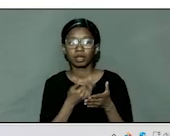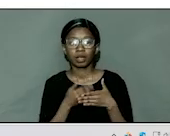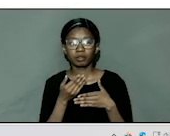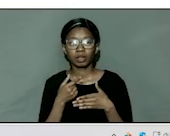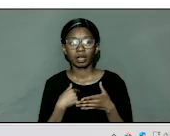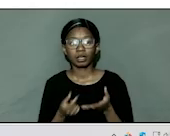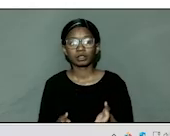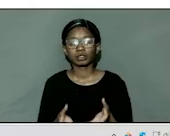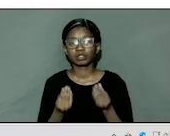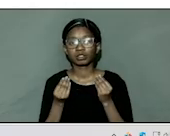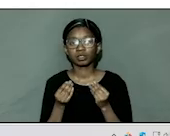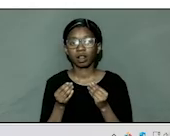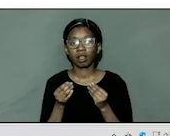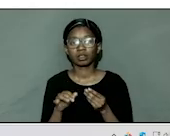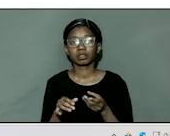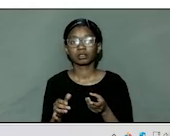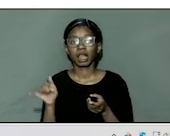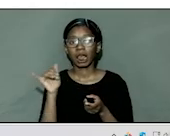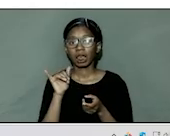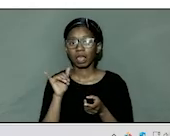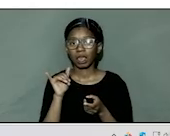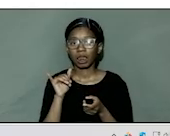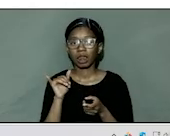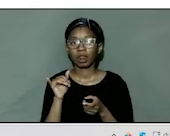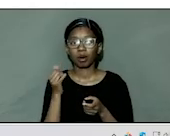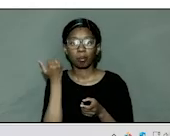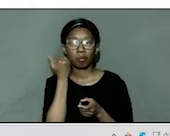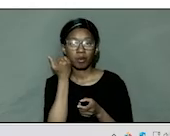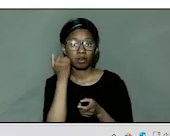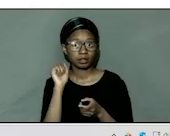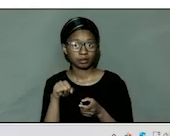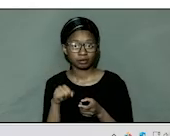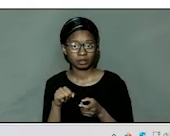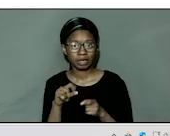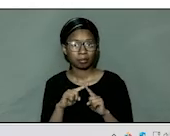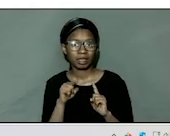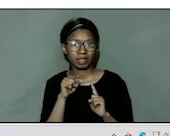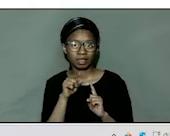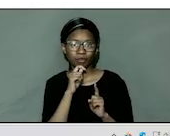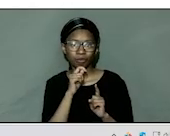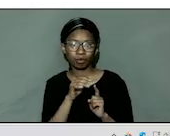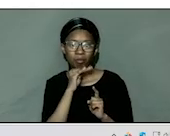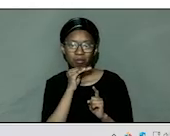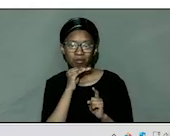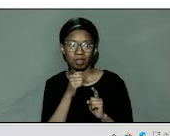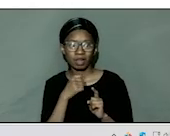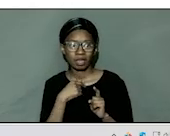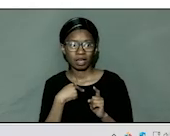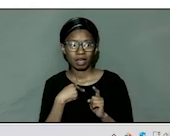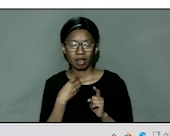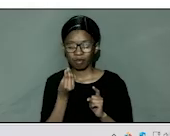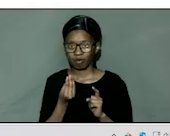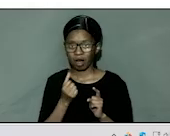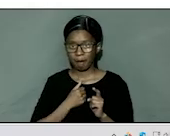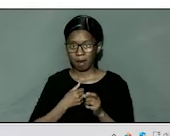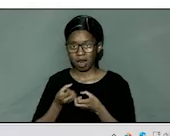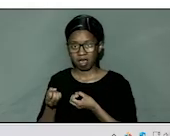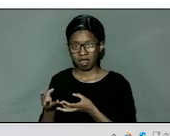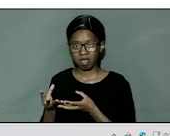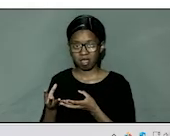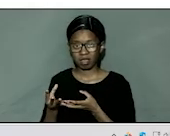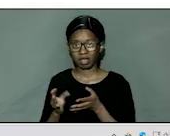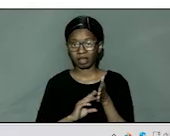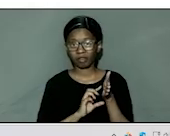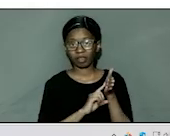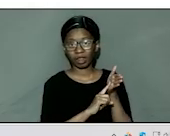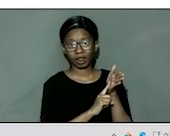bone. I give. Does that mean that I'm going to pass my yellow bone to the child? No. What is it